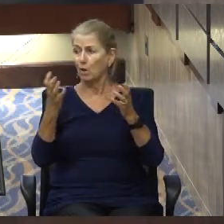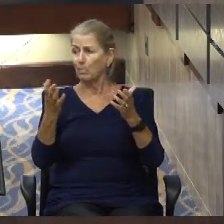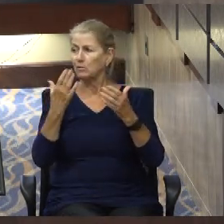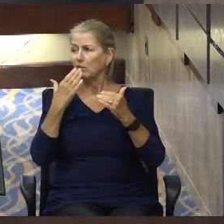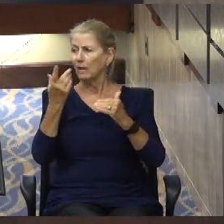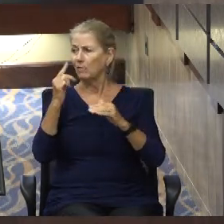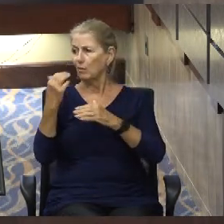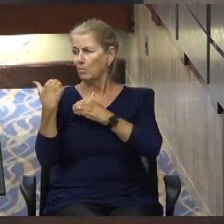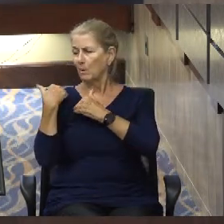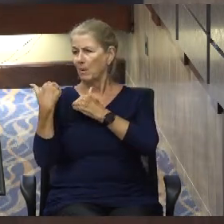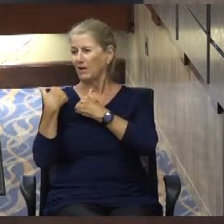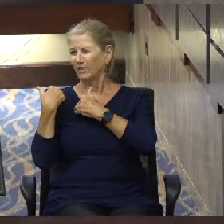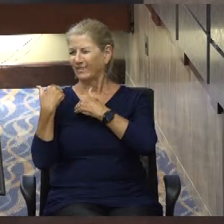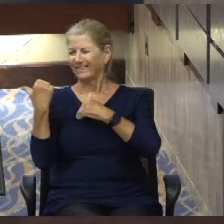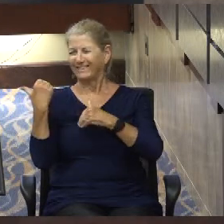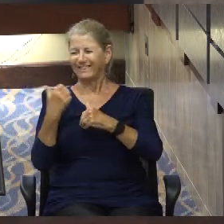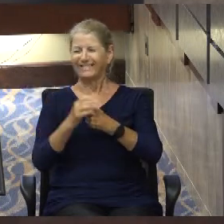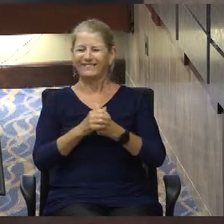the reminder.